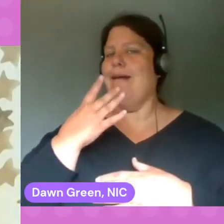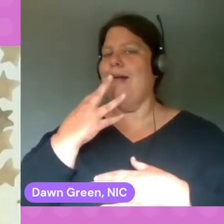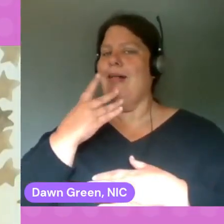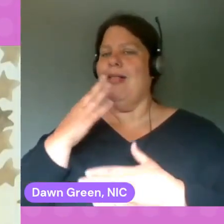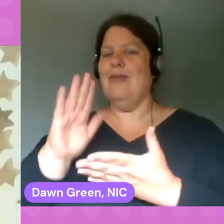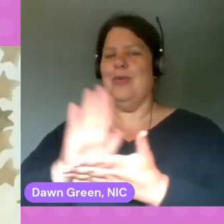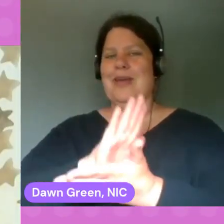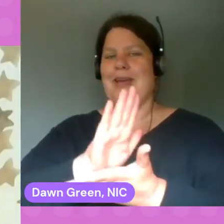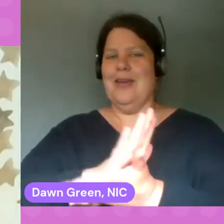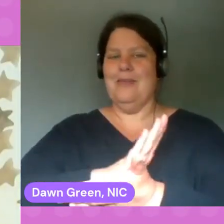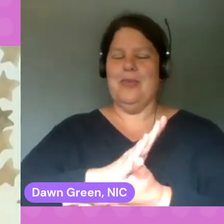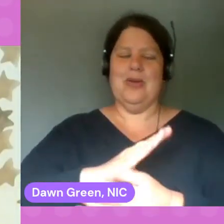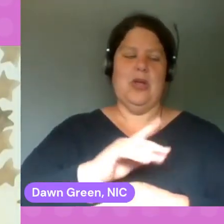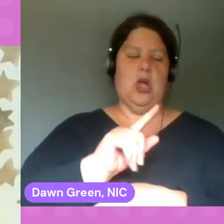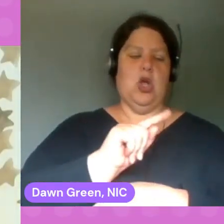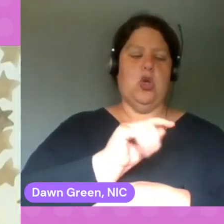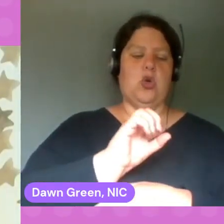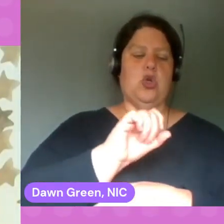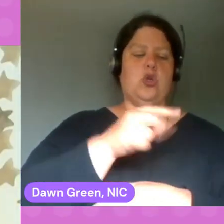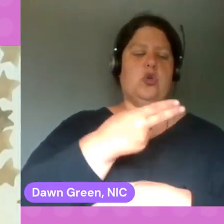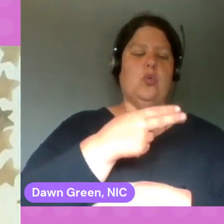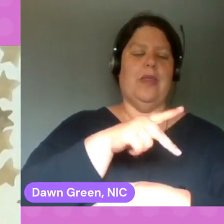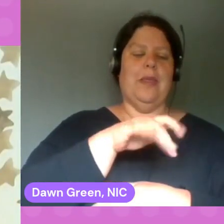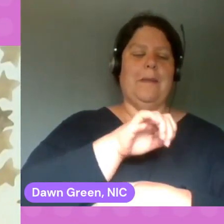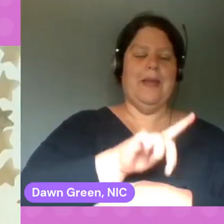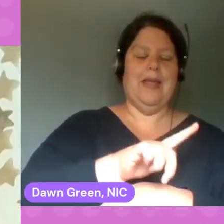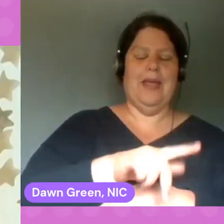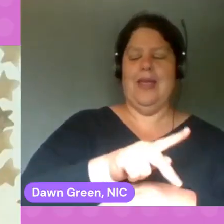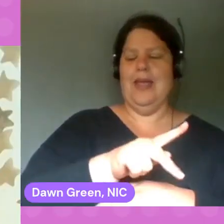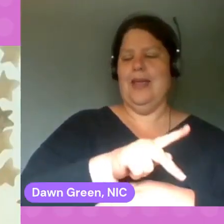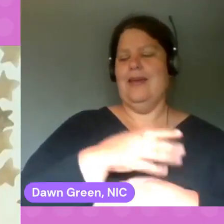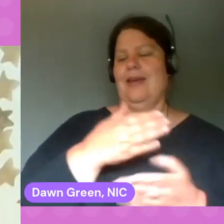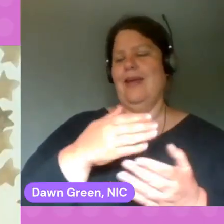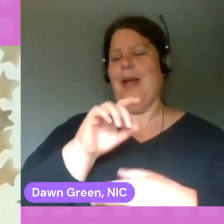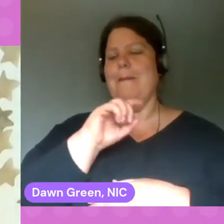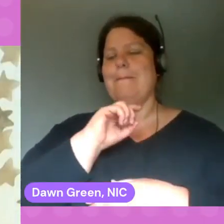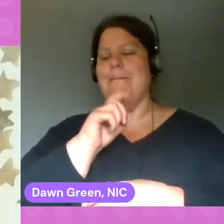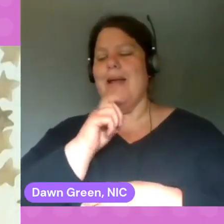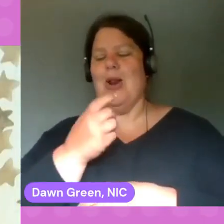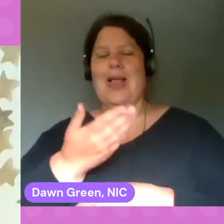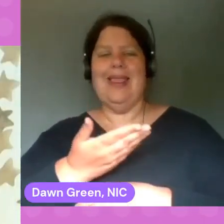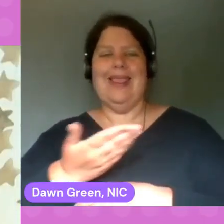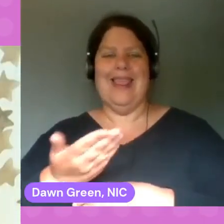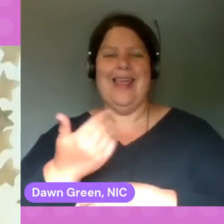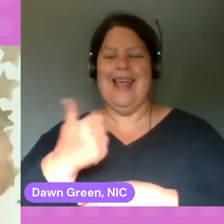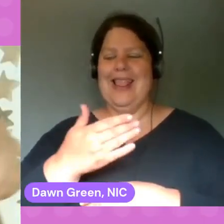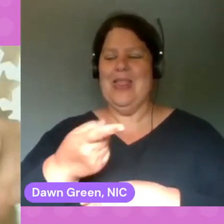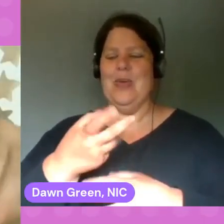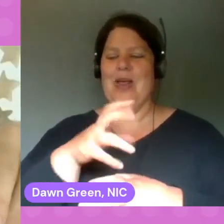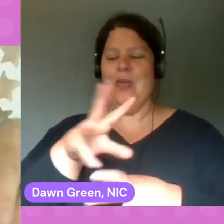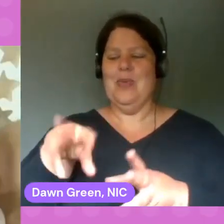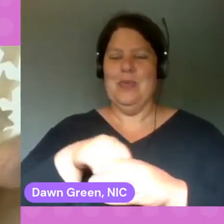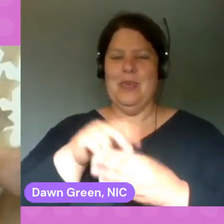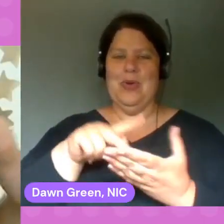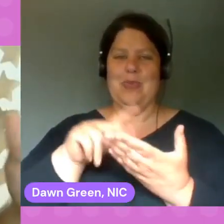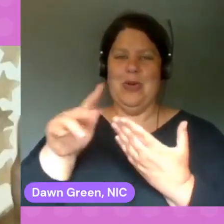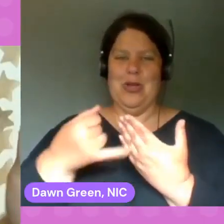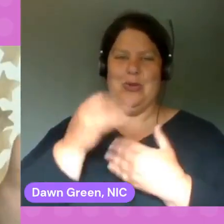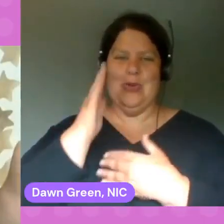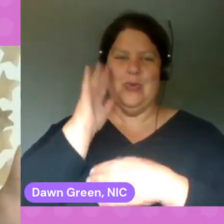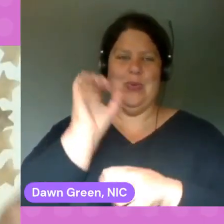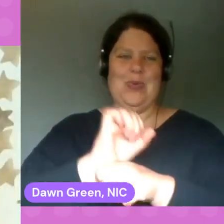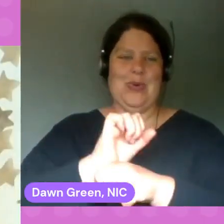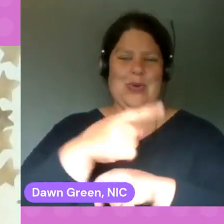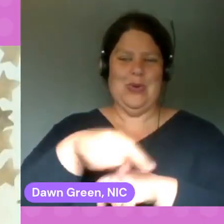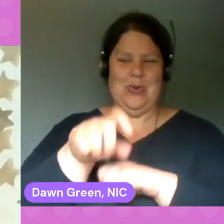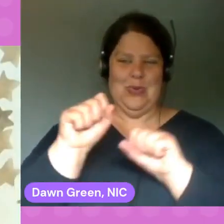paper, toothpicks, metal pieces, anything else that you want to build into the project will totally work, and you can do